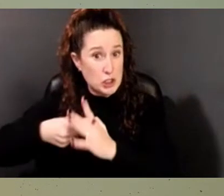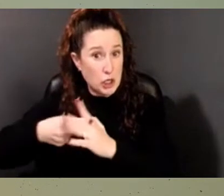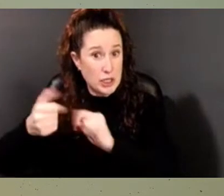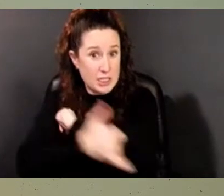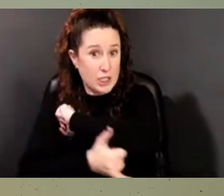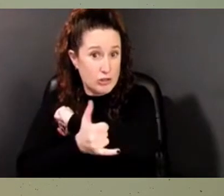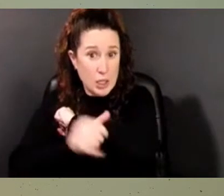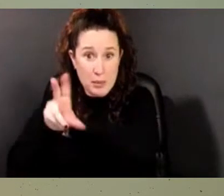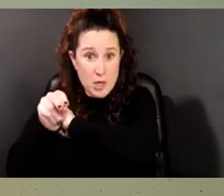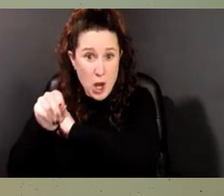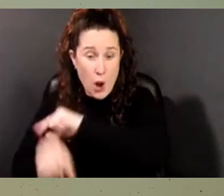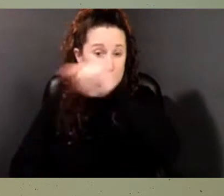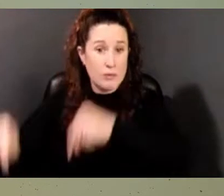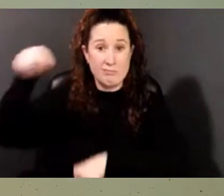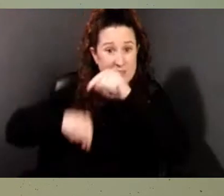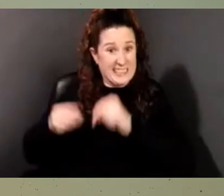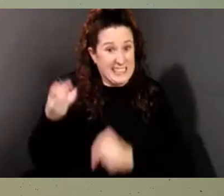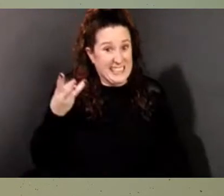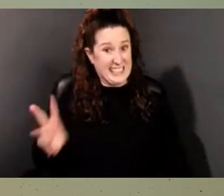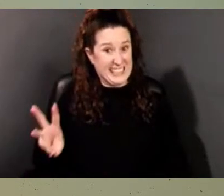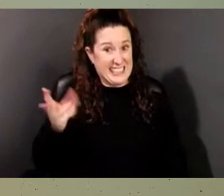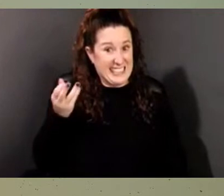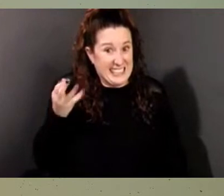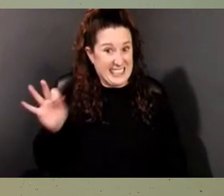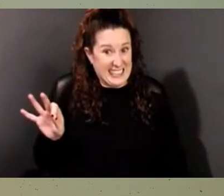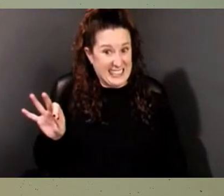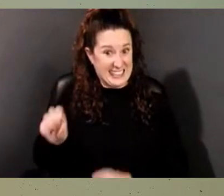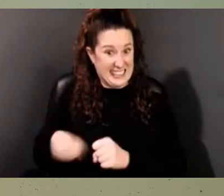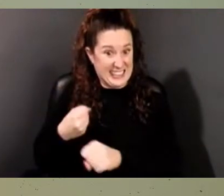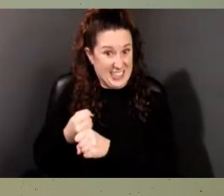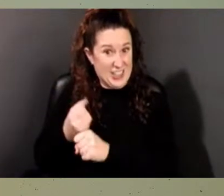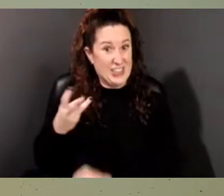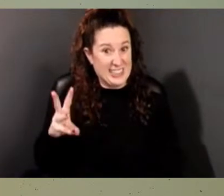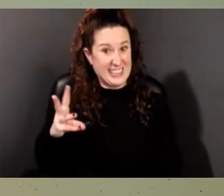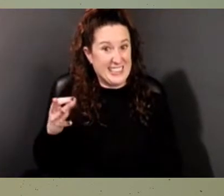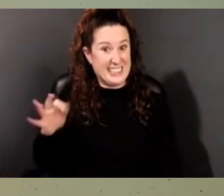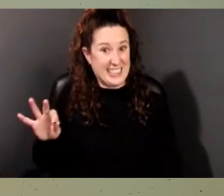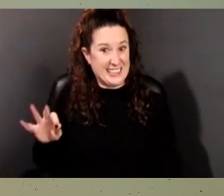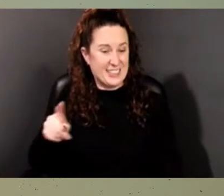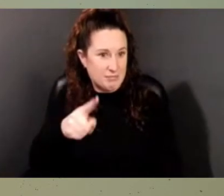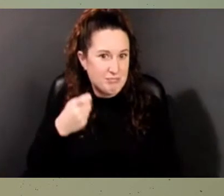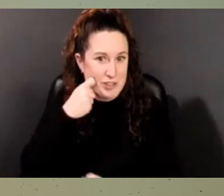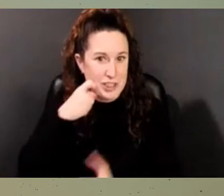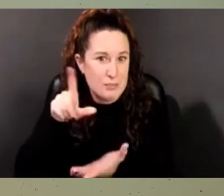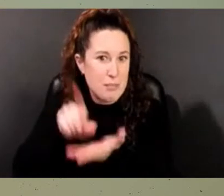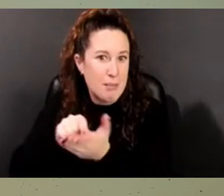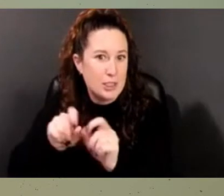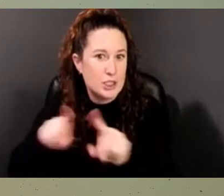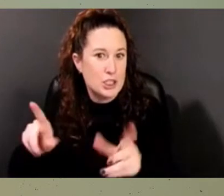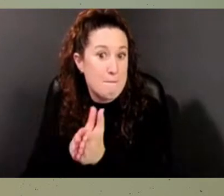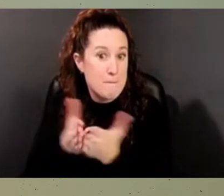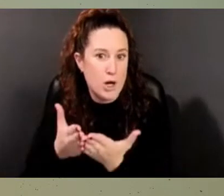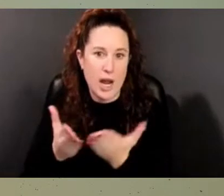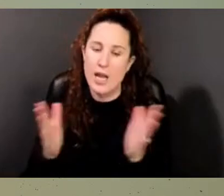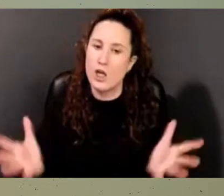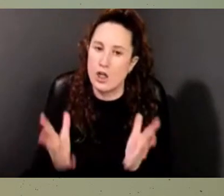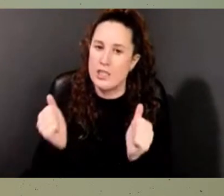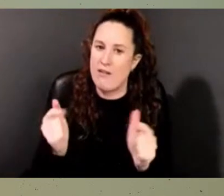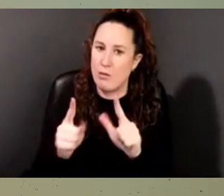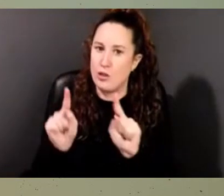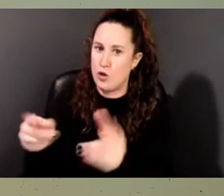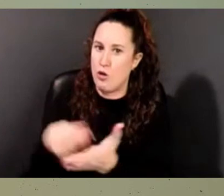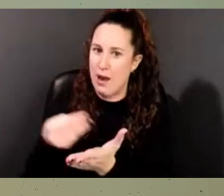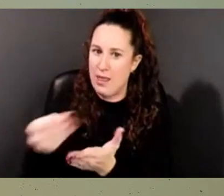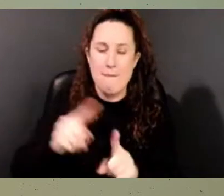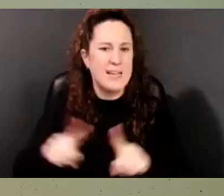actually 1619. And she's thus published a book. I encourage everyone to go get that. But that's the same thing that we're doing here.